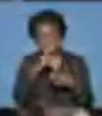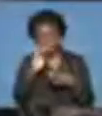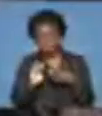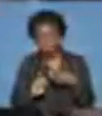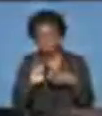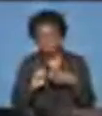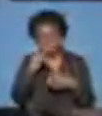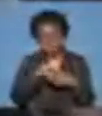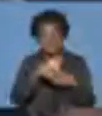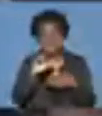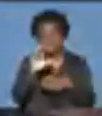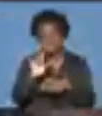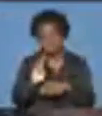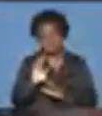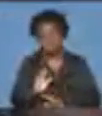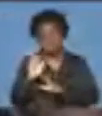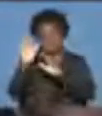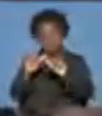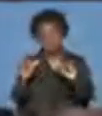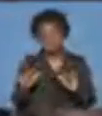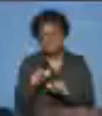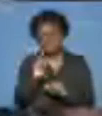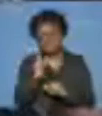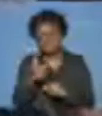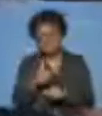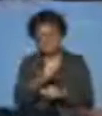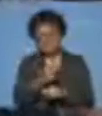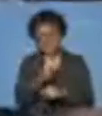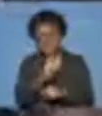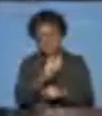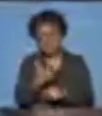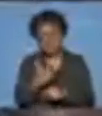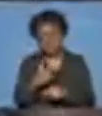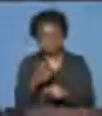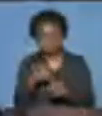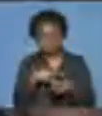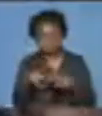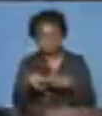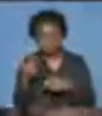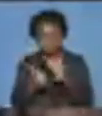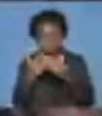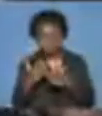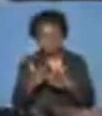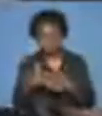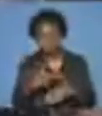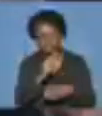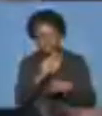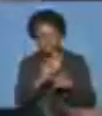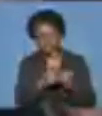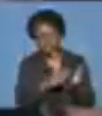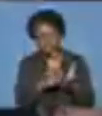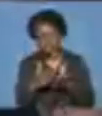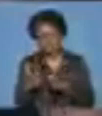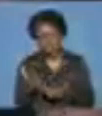which ended in the Seven Hills area, where there was an exchange of gunshots, which resulted in the driver being shot fatally. At